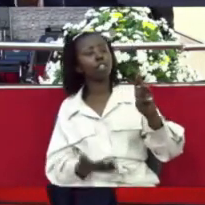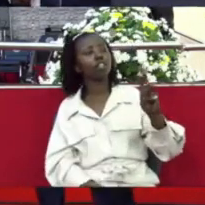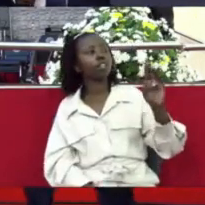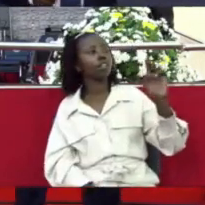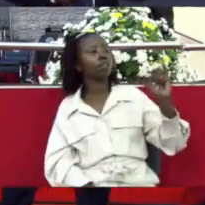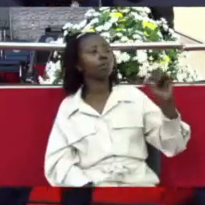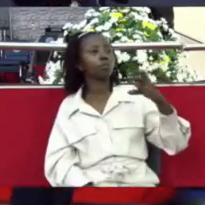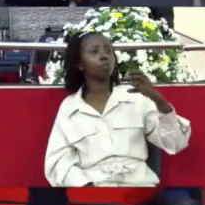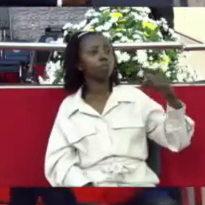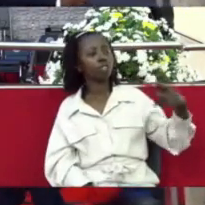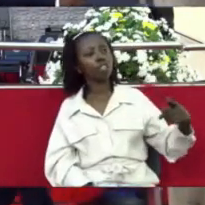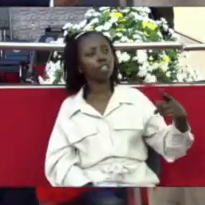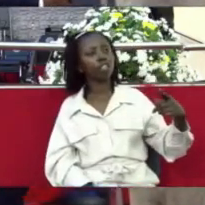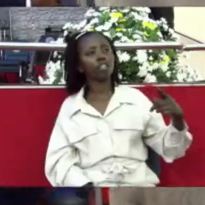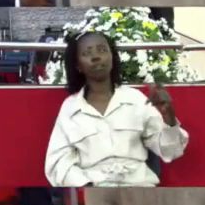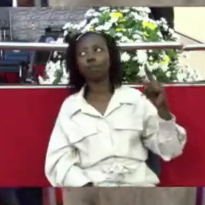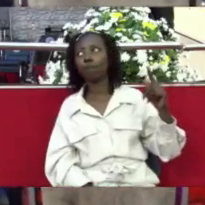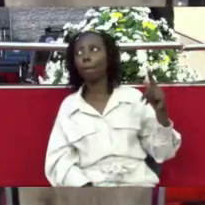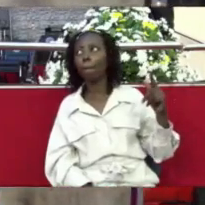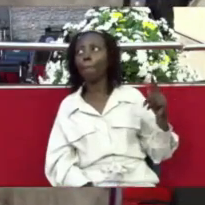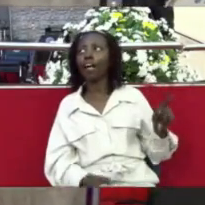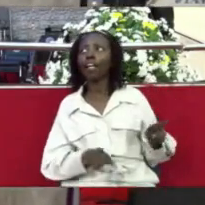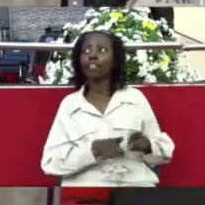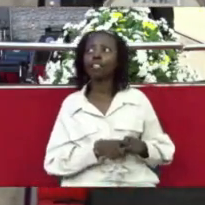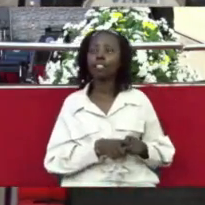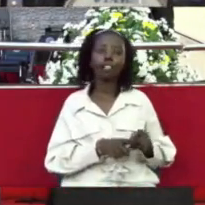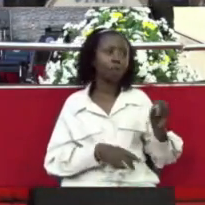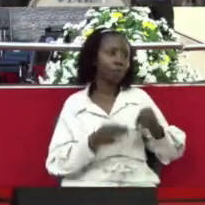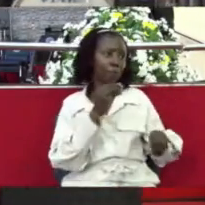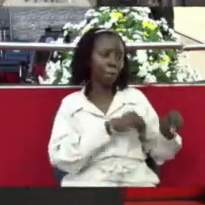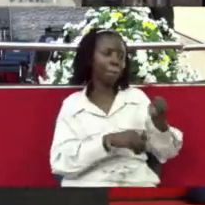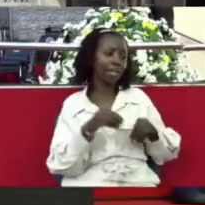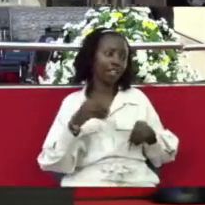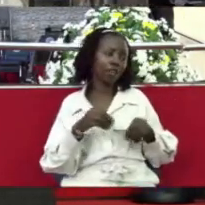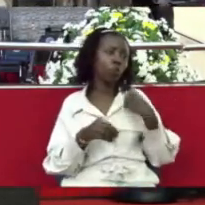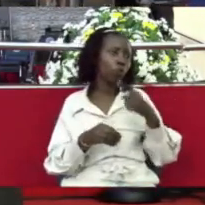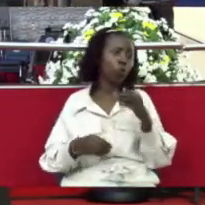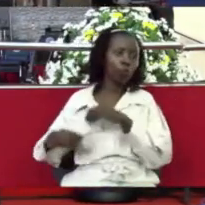And you'll be investing in your children and grandchildren's future.